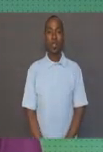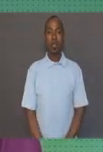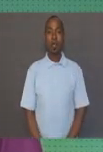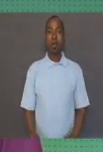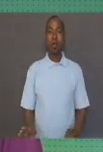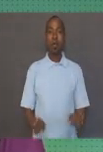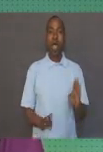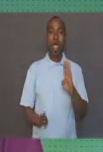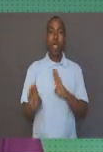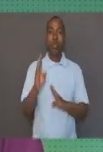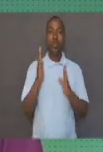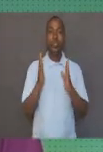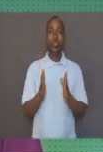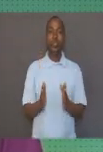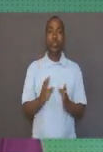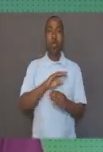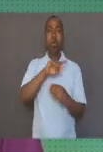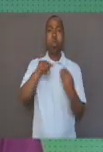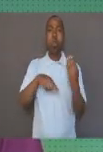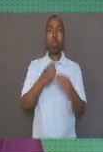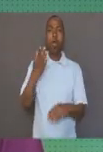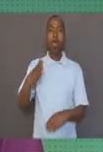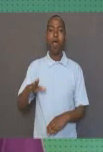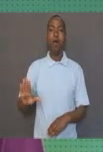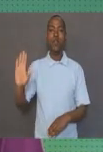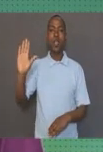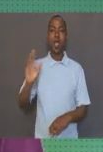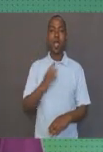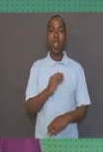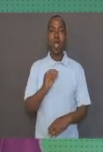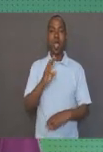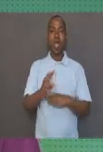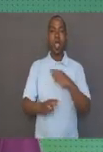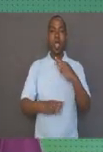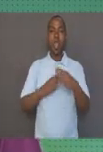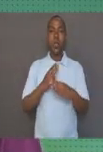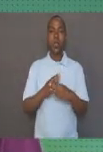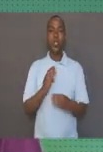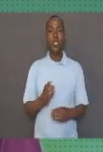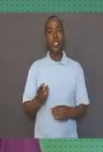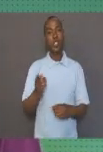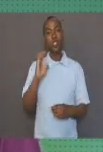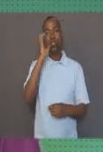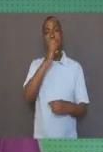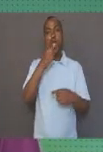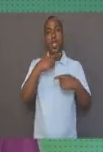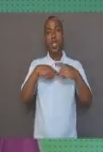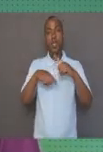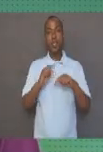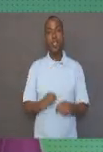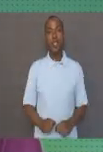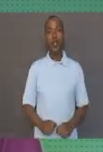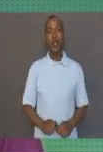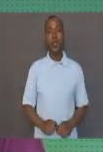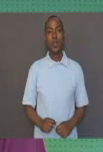Biologists from all over Africa and the world come to Ethiopia to